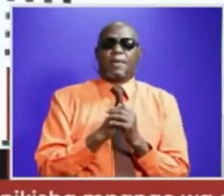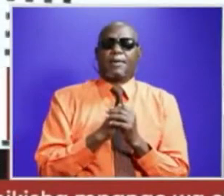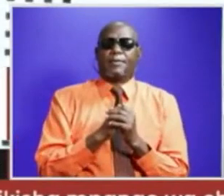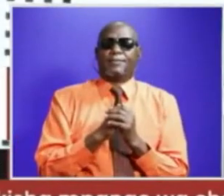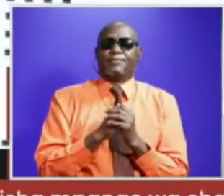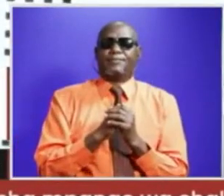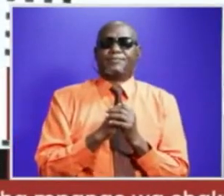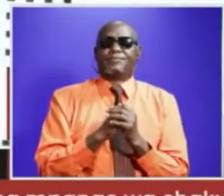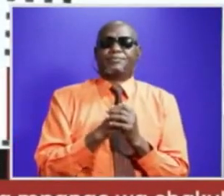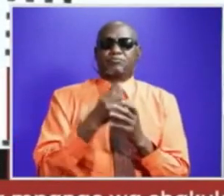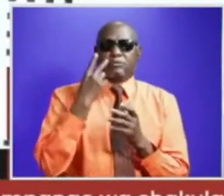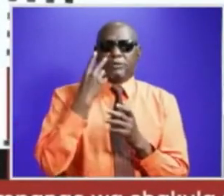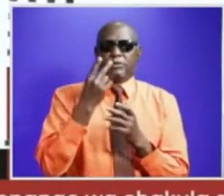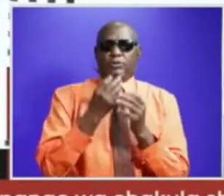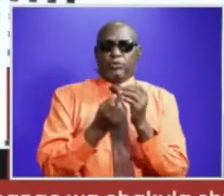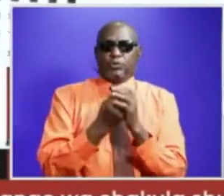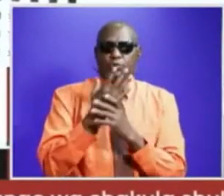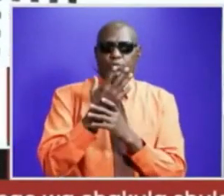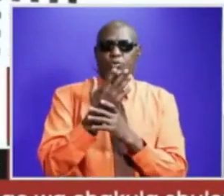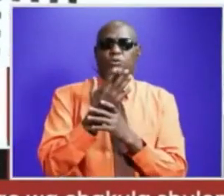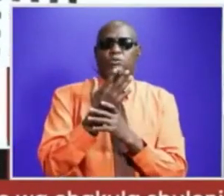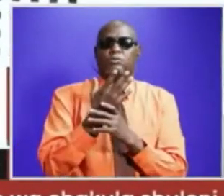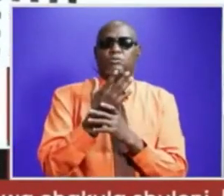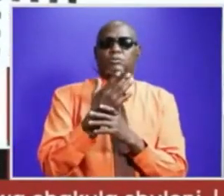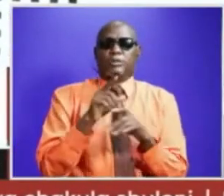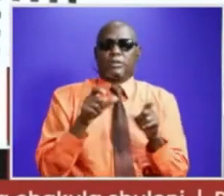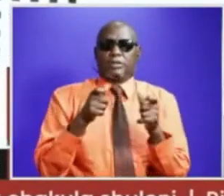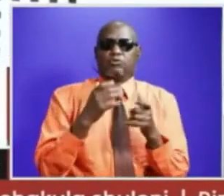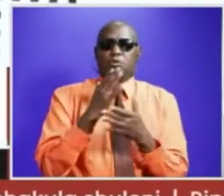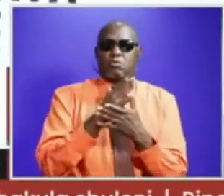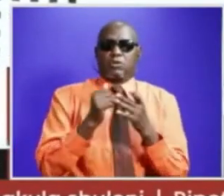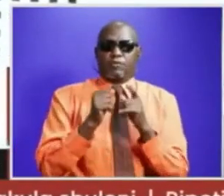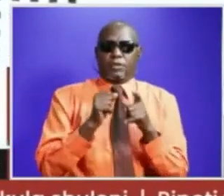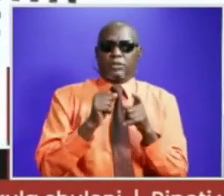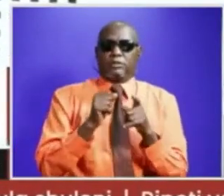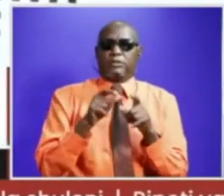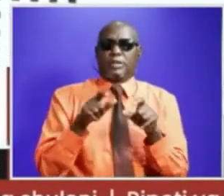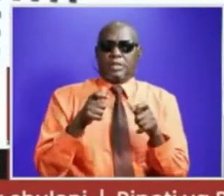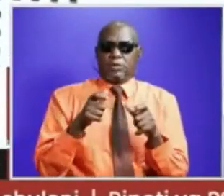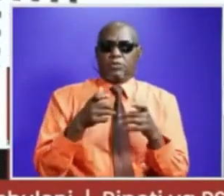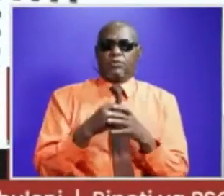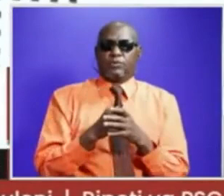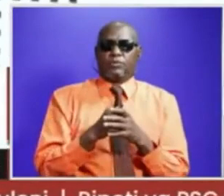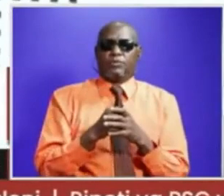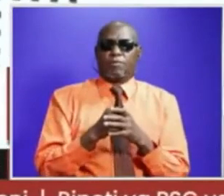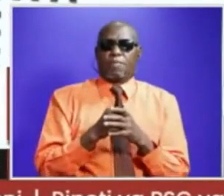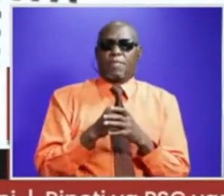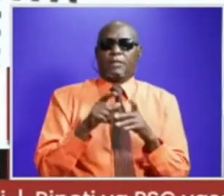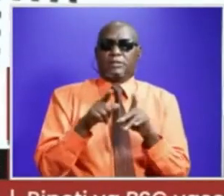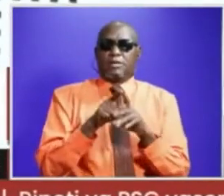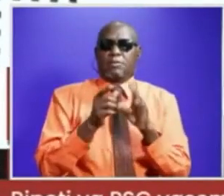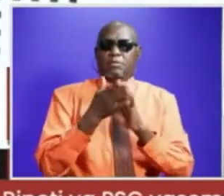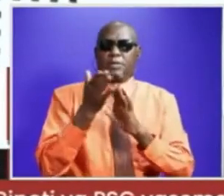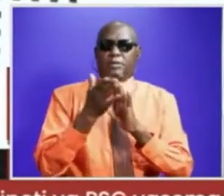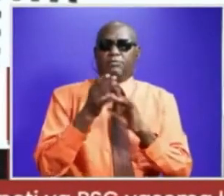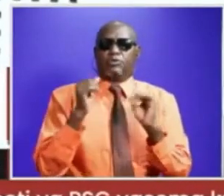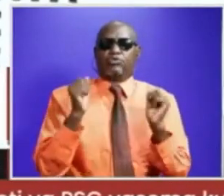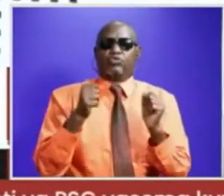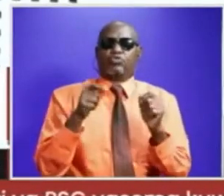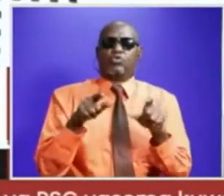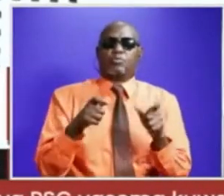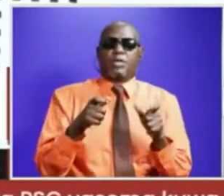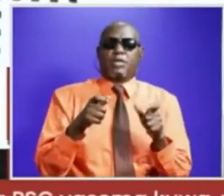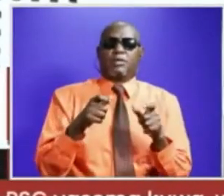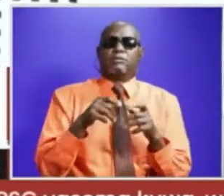I've seen the growth of radio, I've been part of radio, and even with the emergence of social media or what you